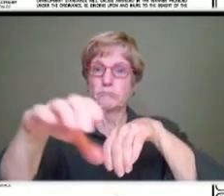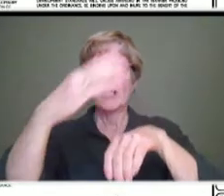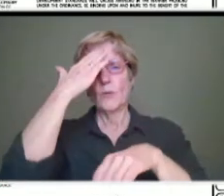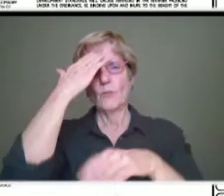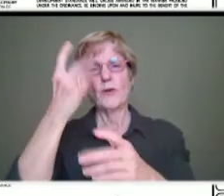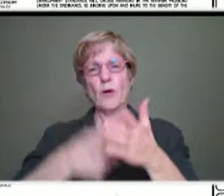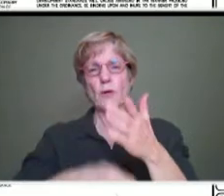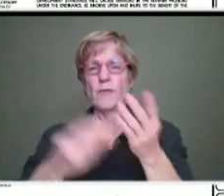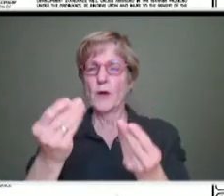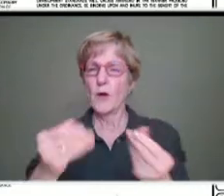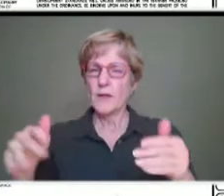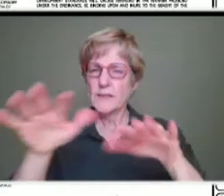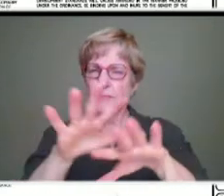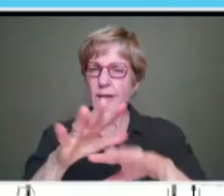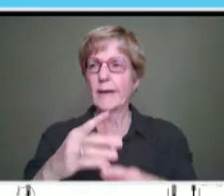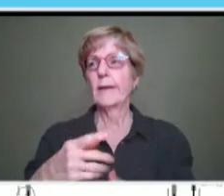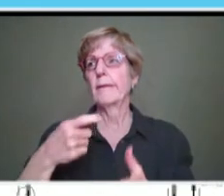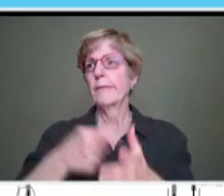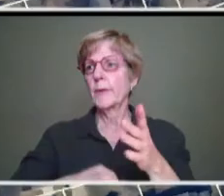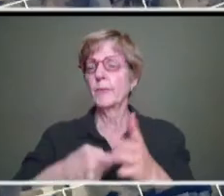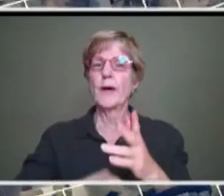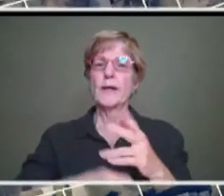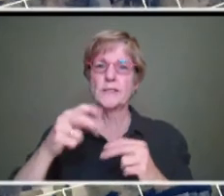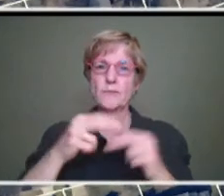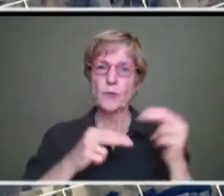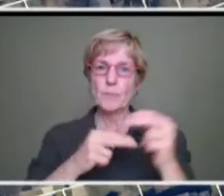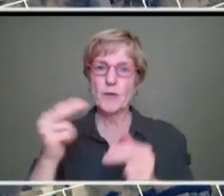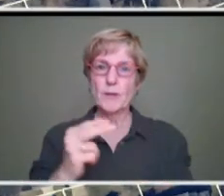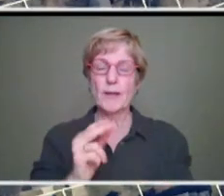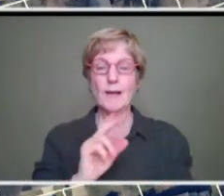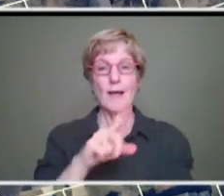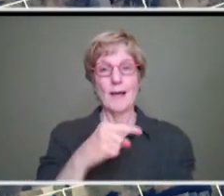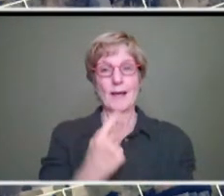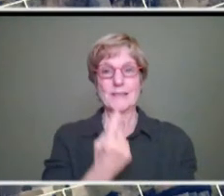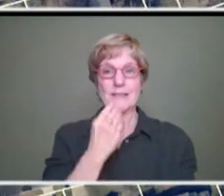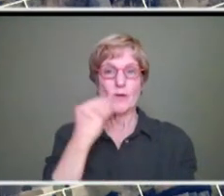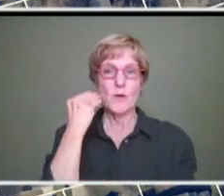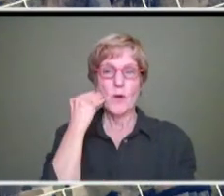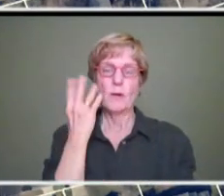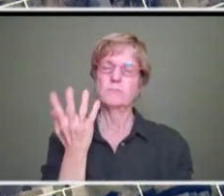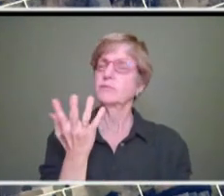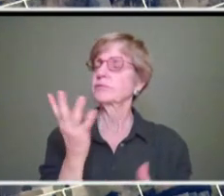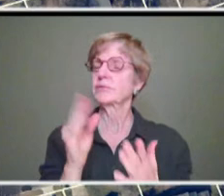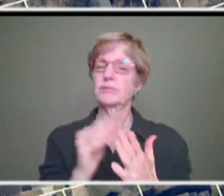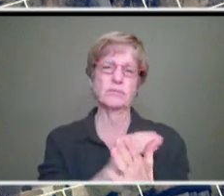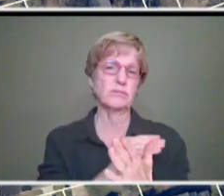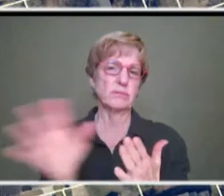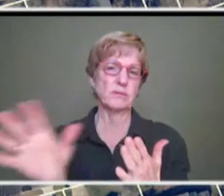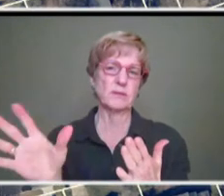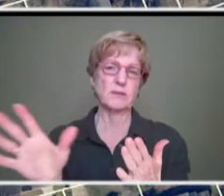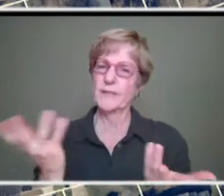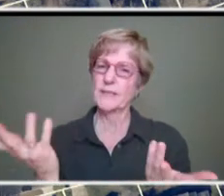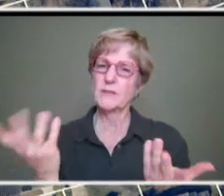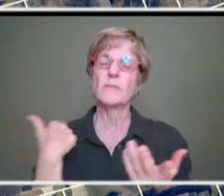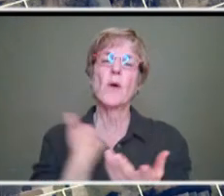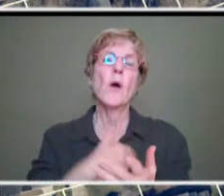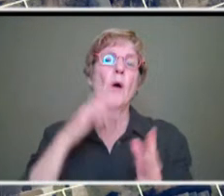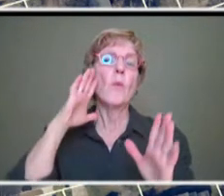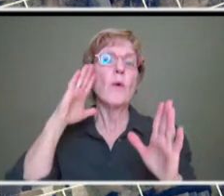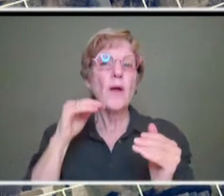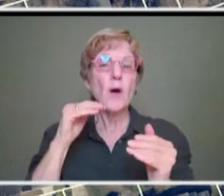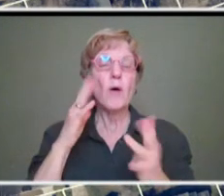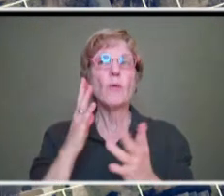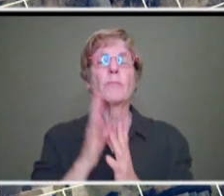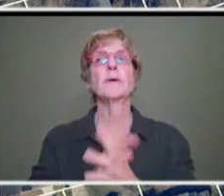and price of construction single-family homes would certainly be unattainable we hope that we can make some progress